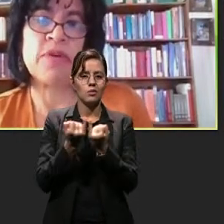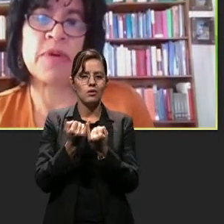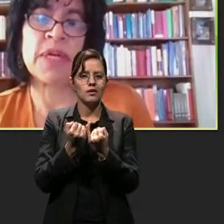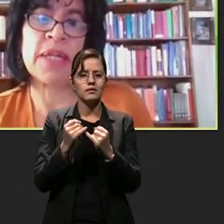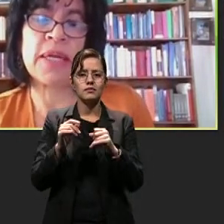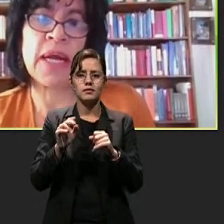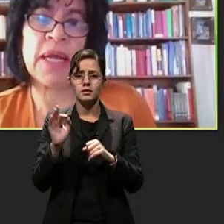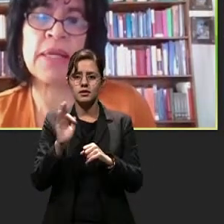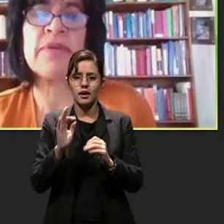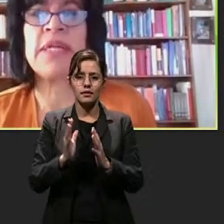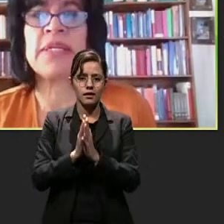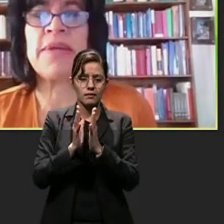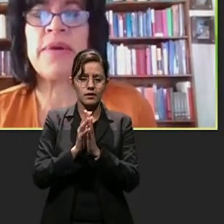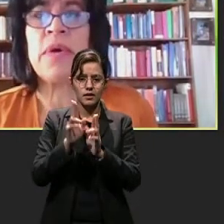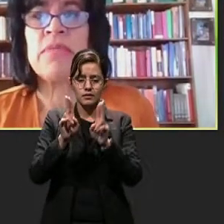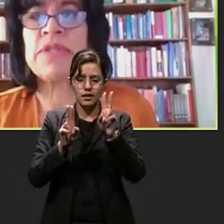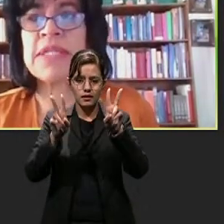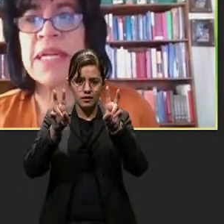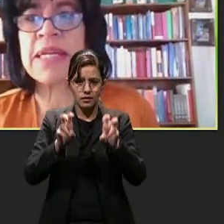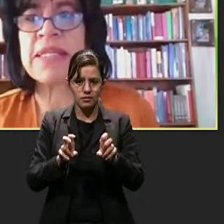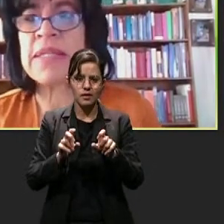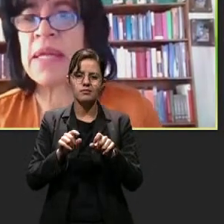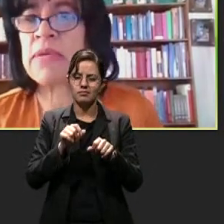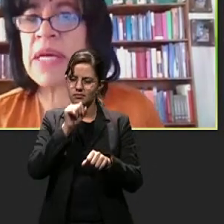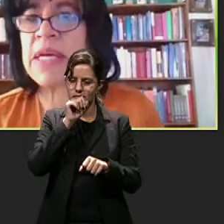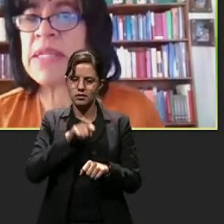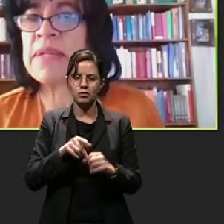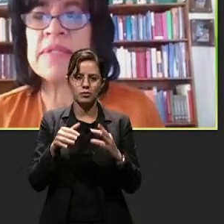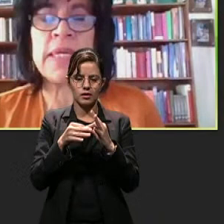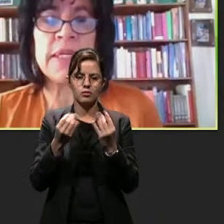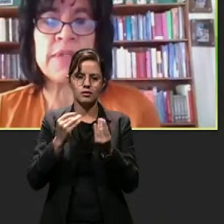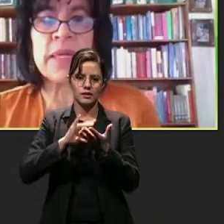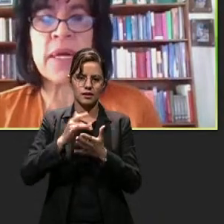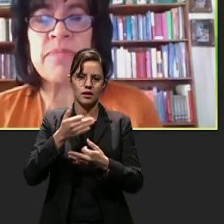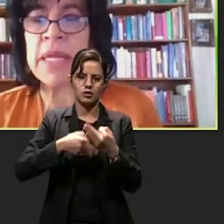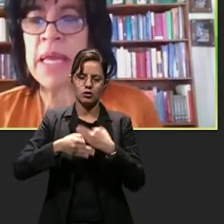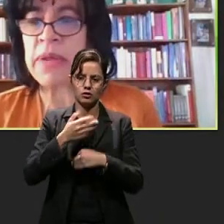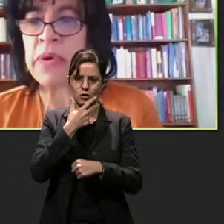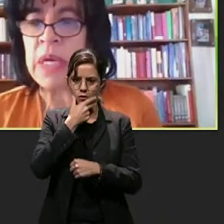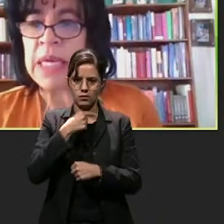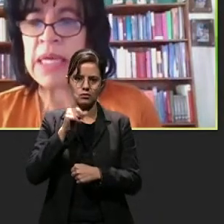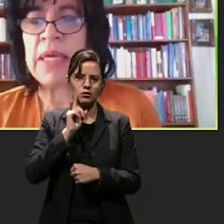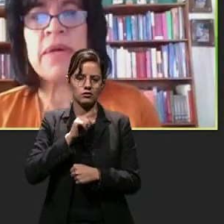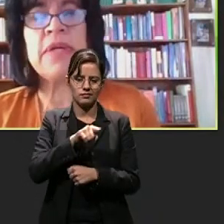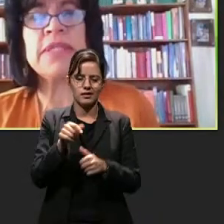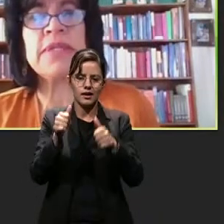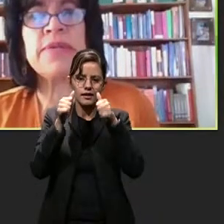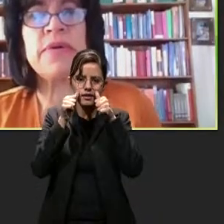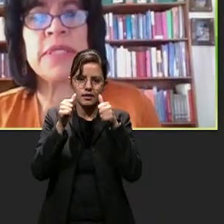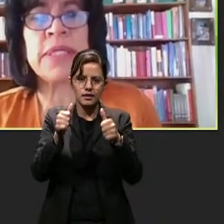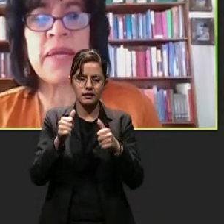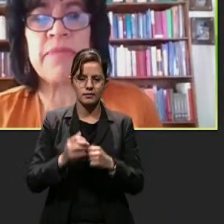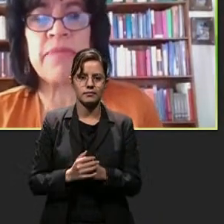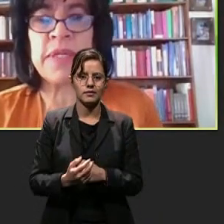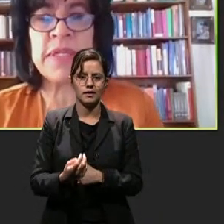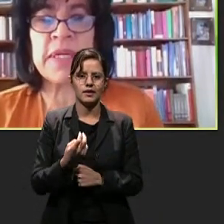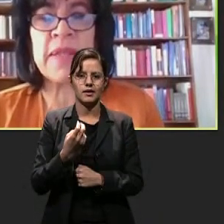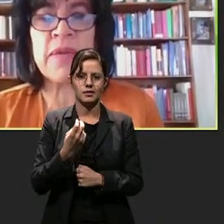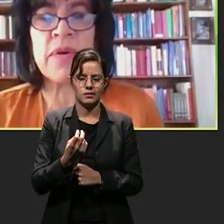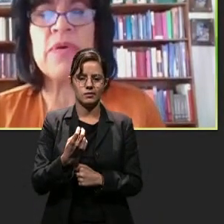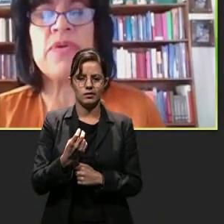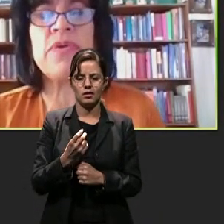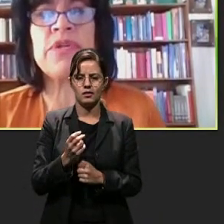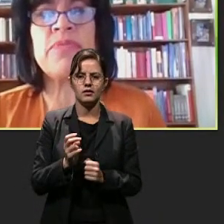the discussion arenas in our region. Thank you very much to all of you. And with